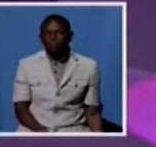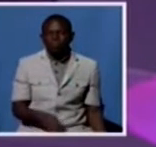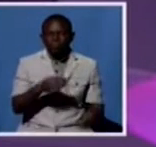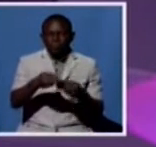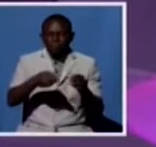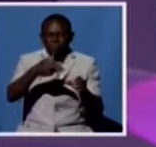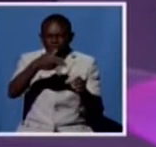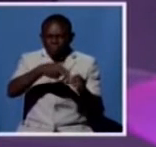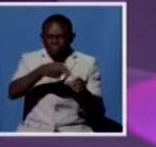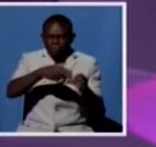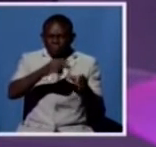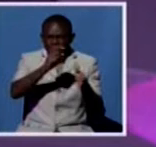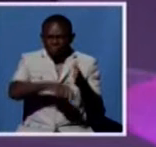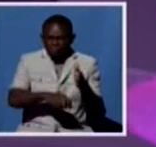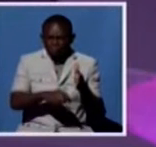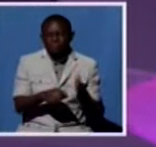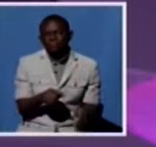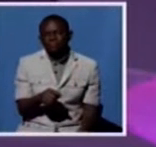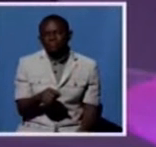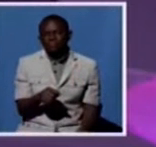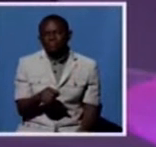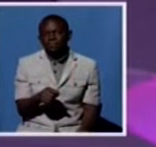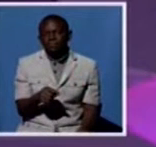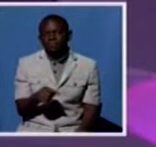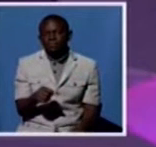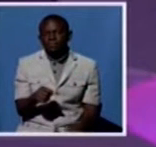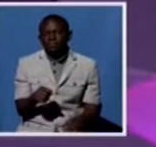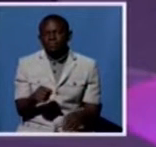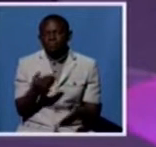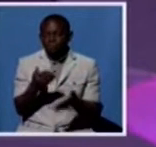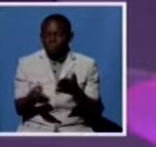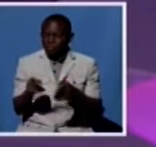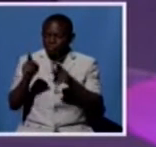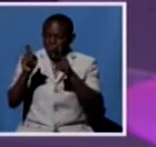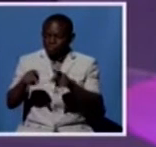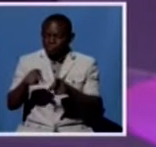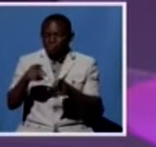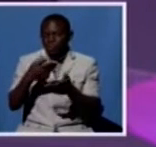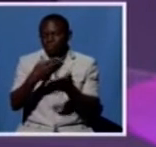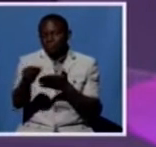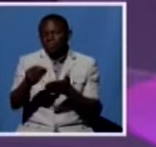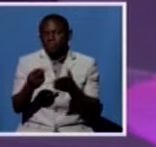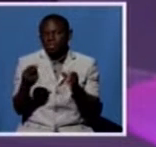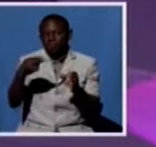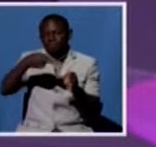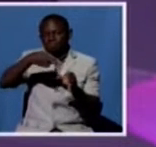levy. So for every liter of diesel you buy, there is